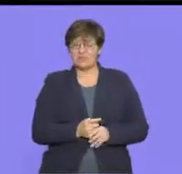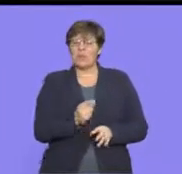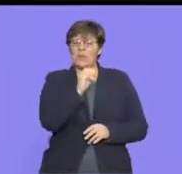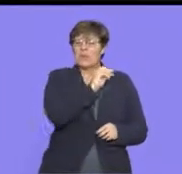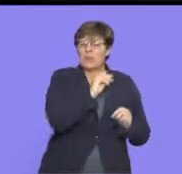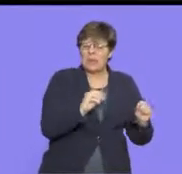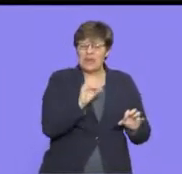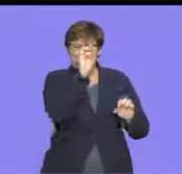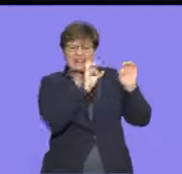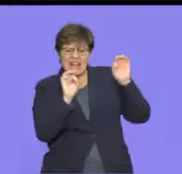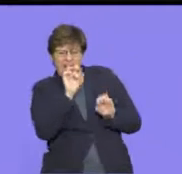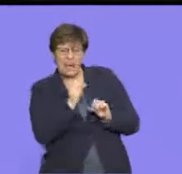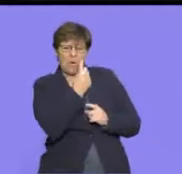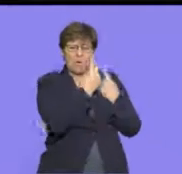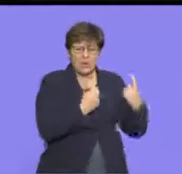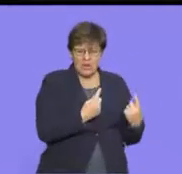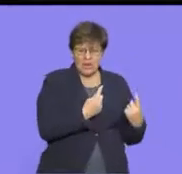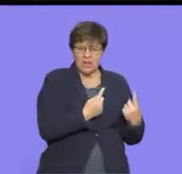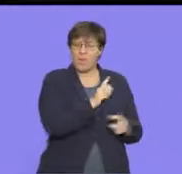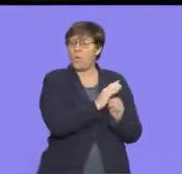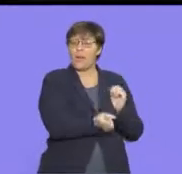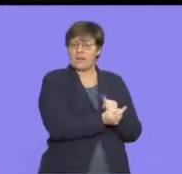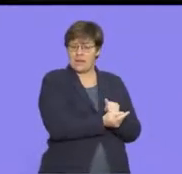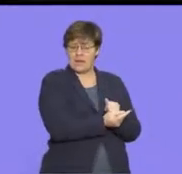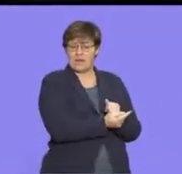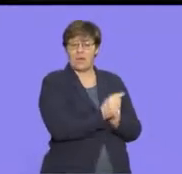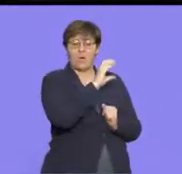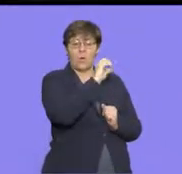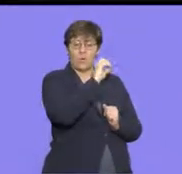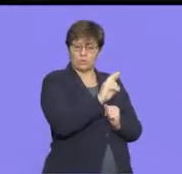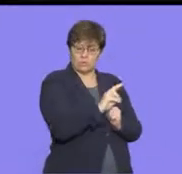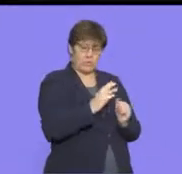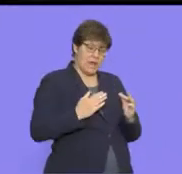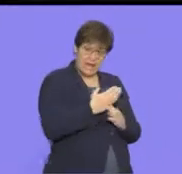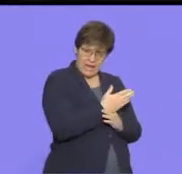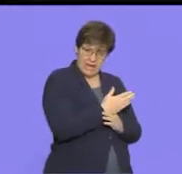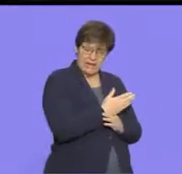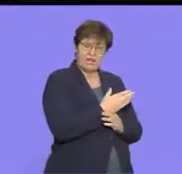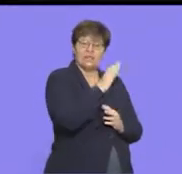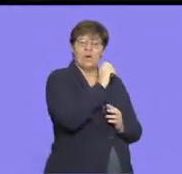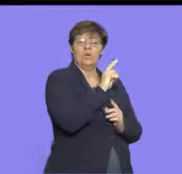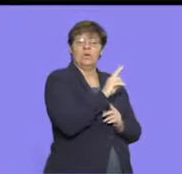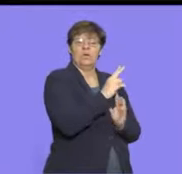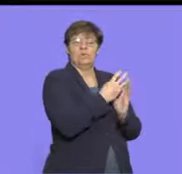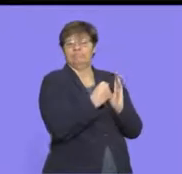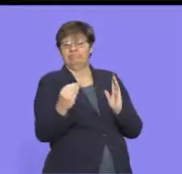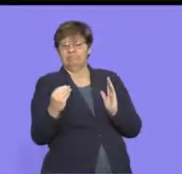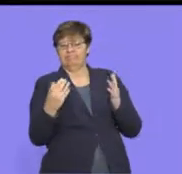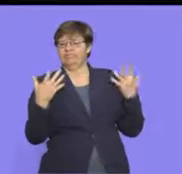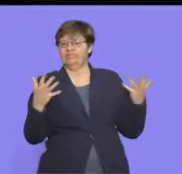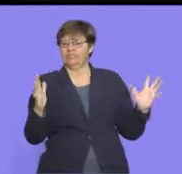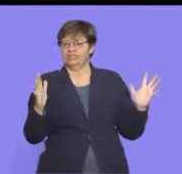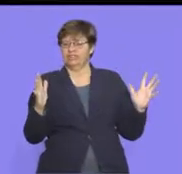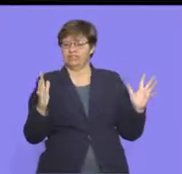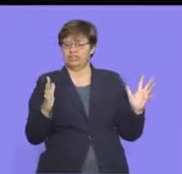like a really simple unicellular organism, what's going to happen? Oxygen can go in and carbon dioxide